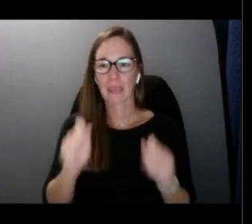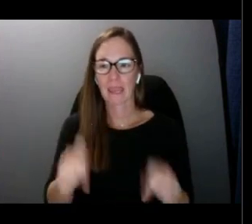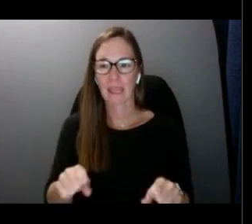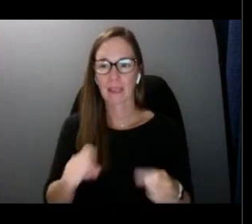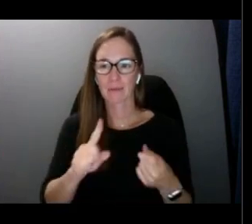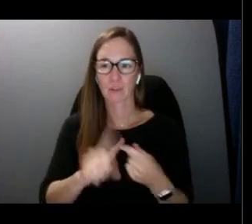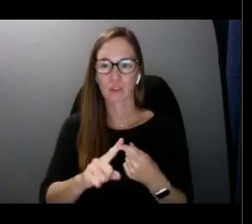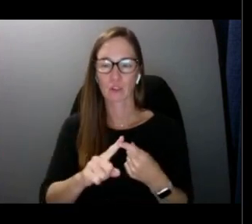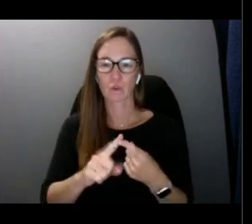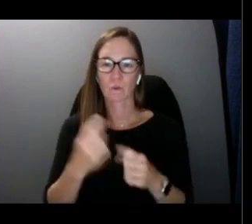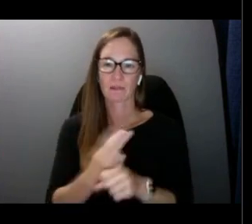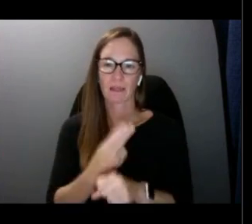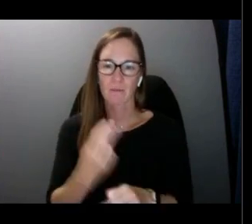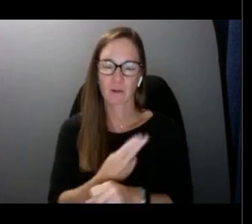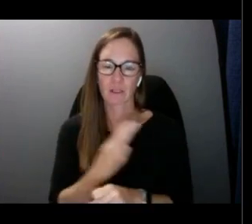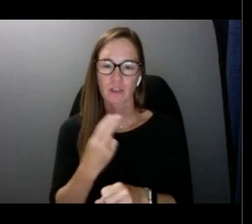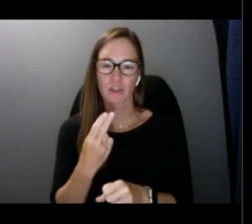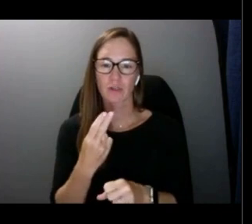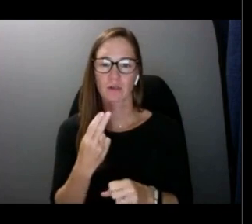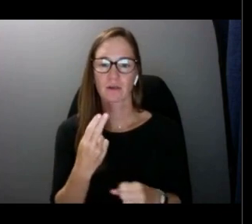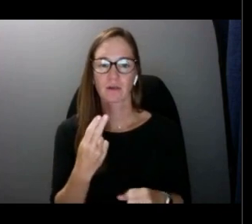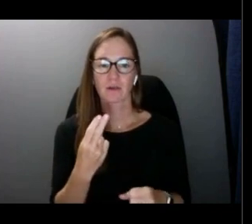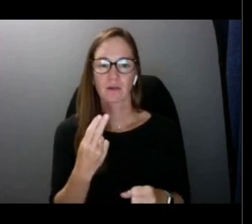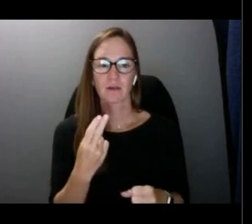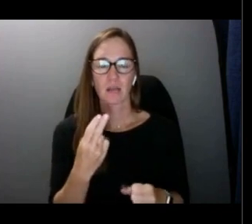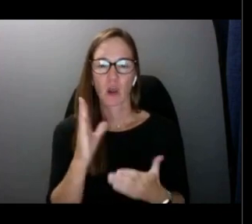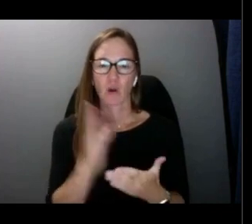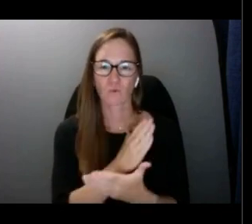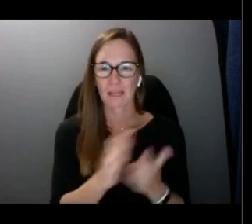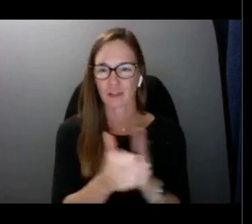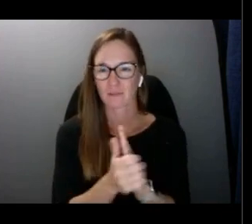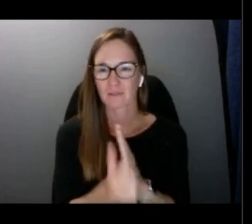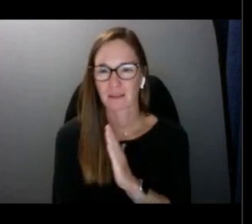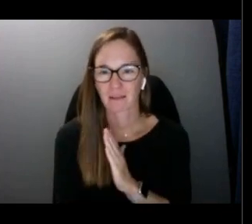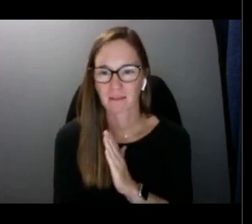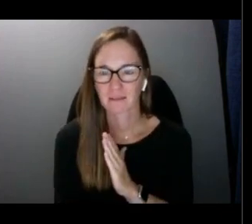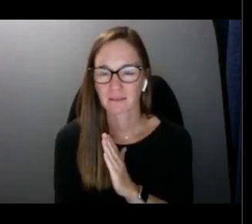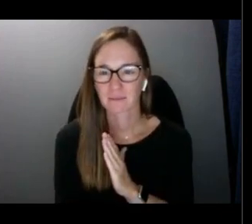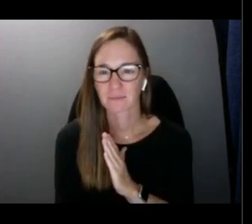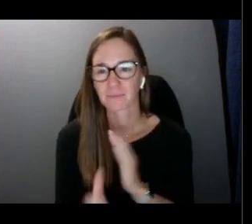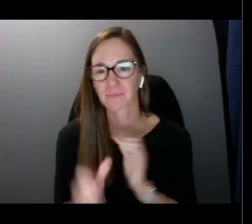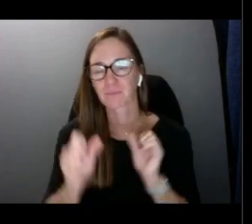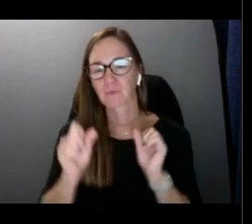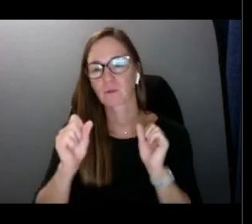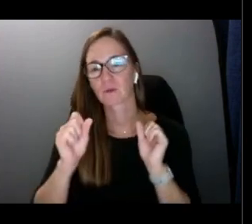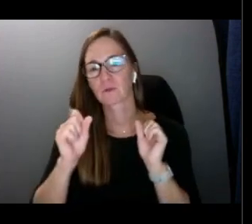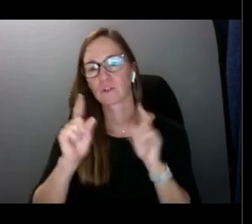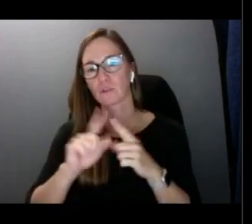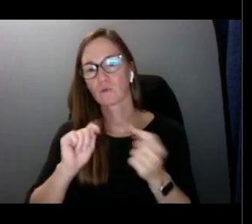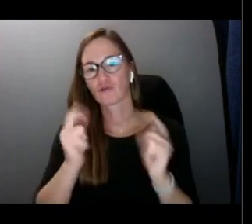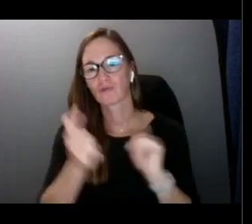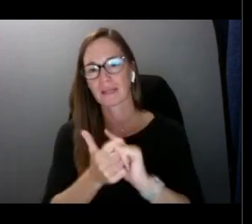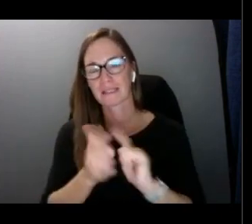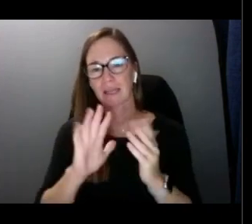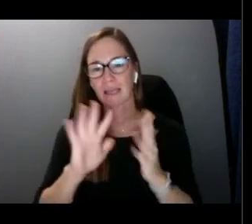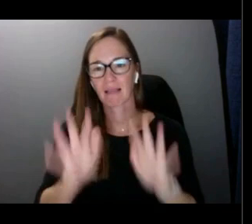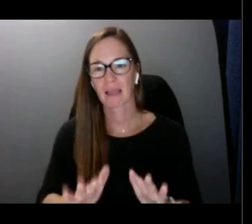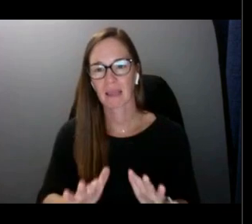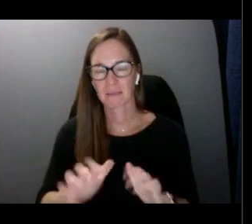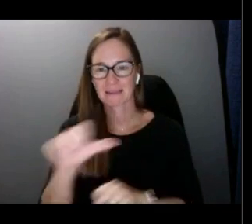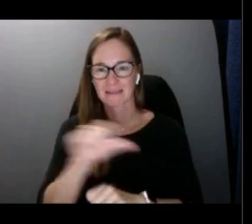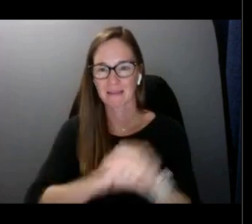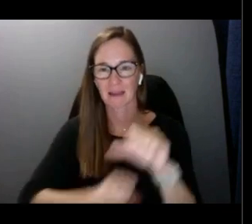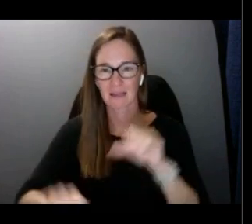to leverage a range of skills to translate climate